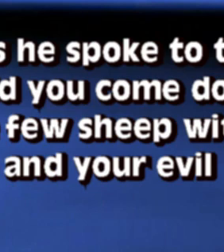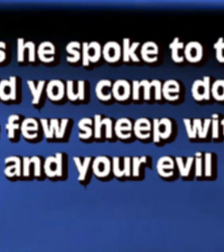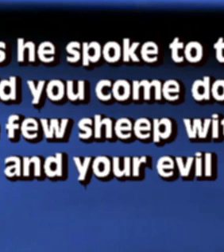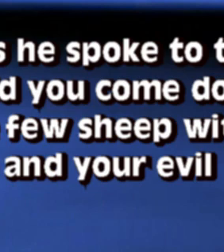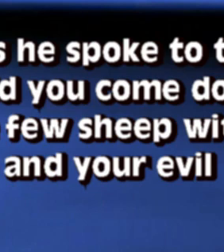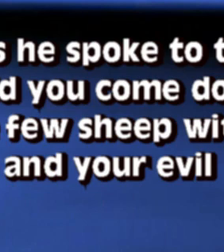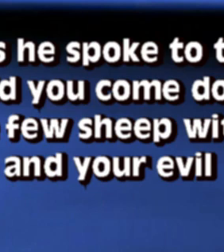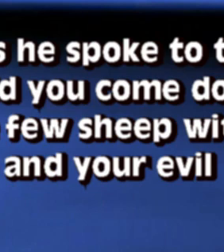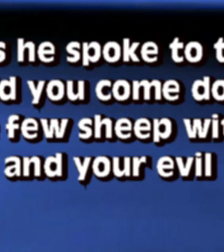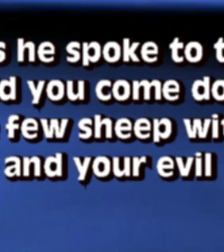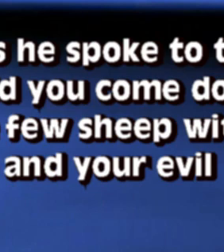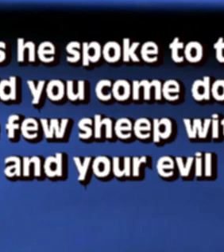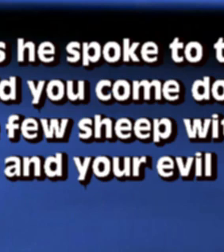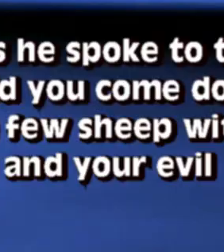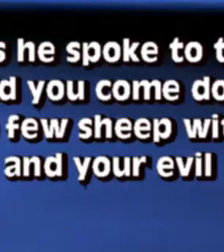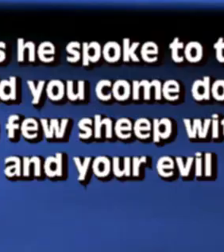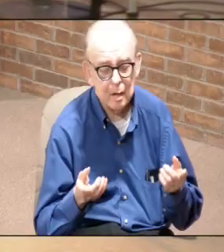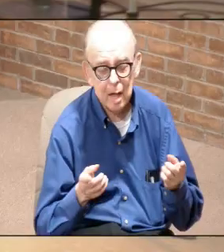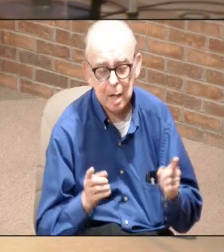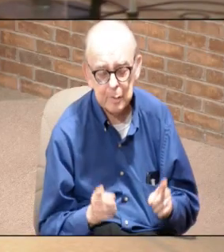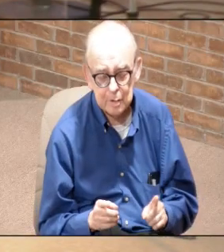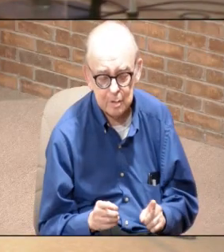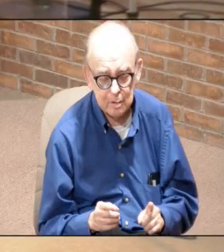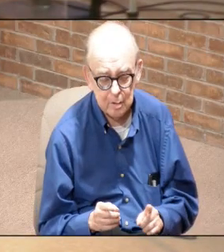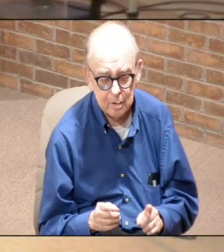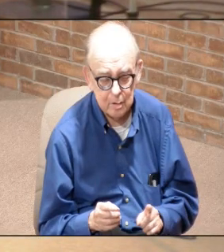Because remember, something had happened